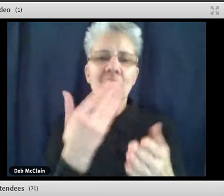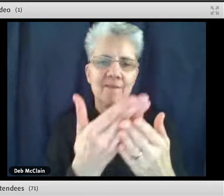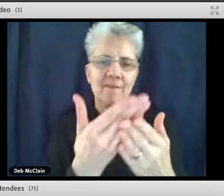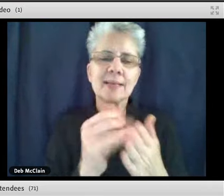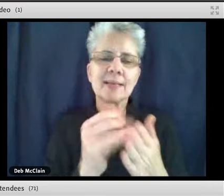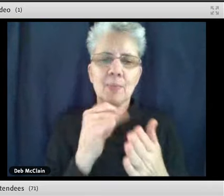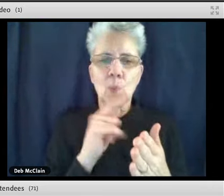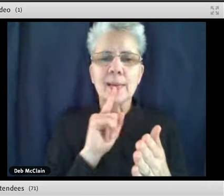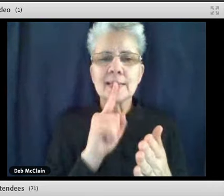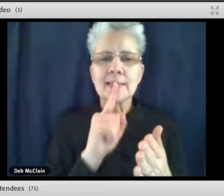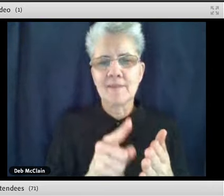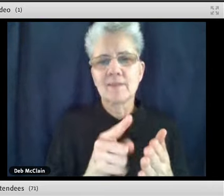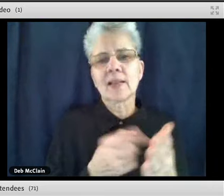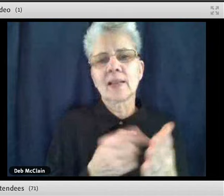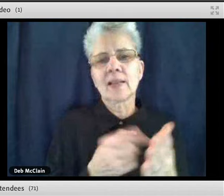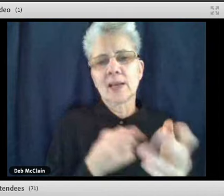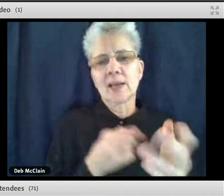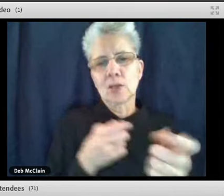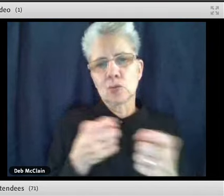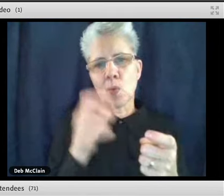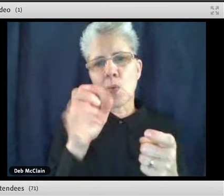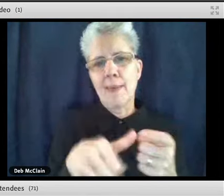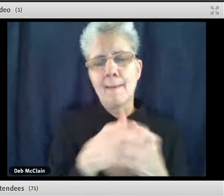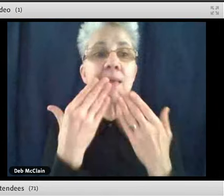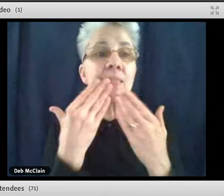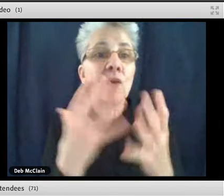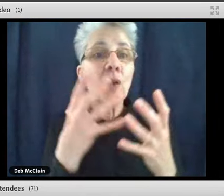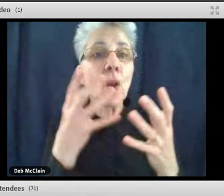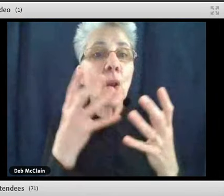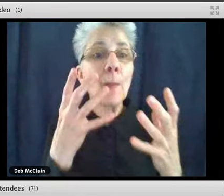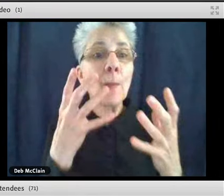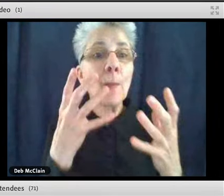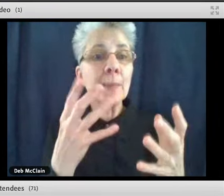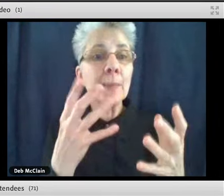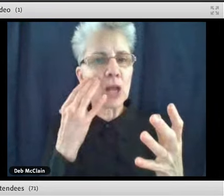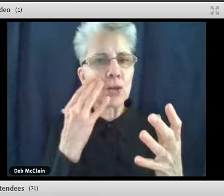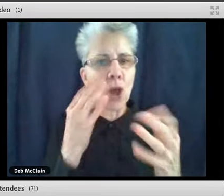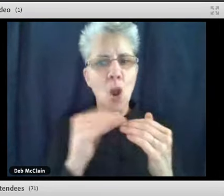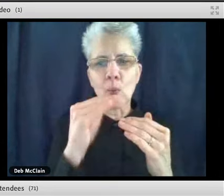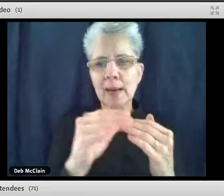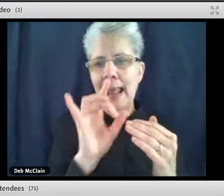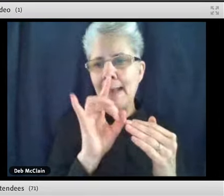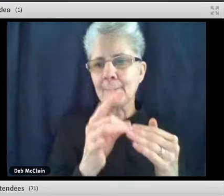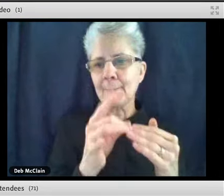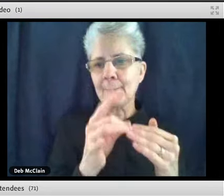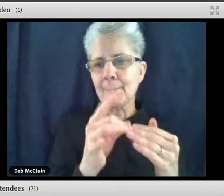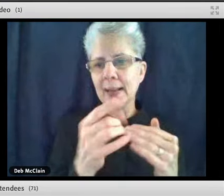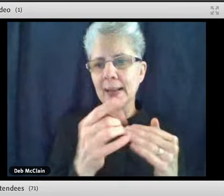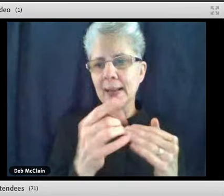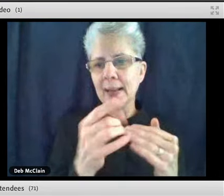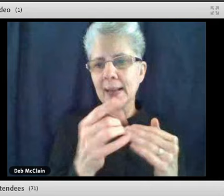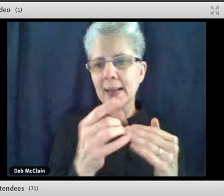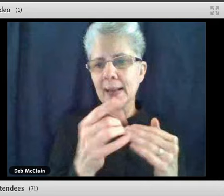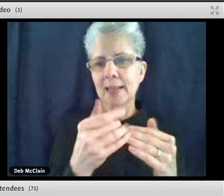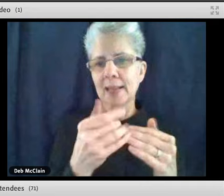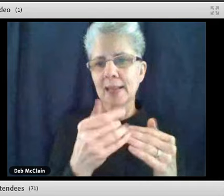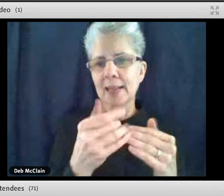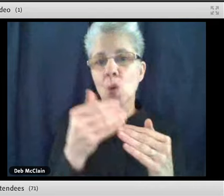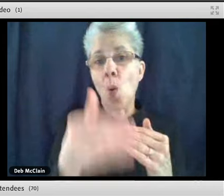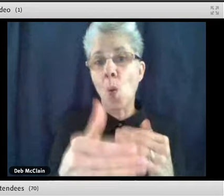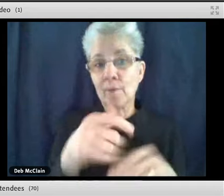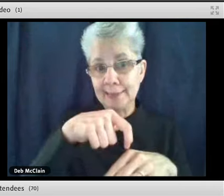30th for Stephanie's next webinar on the coronavirus. To stay tuned for any updates that might change. As always, we encourage